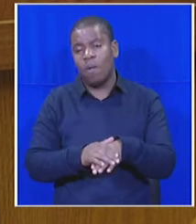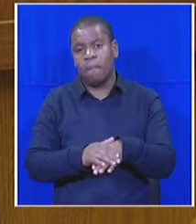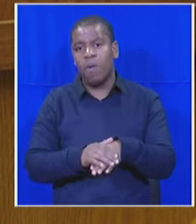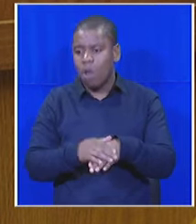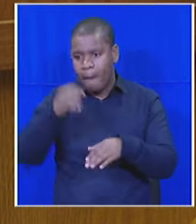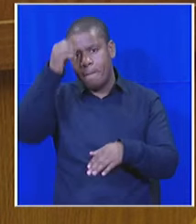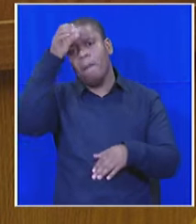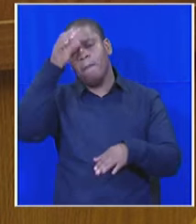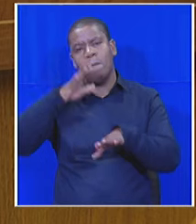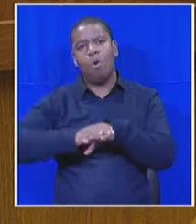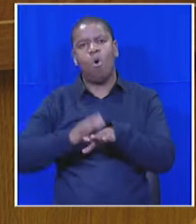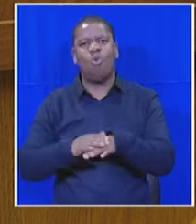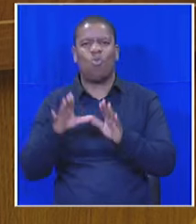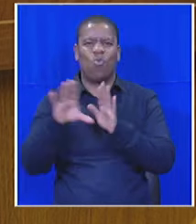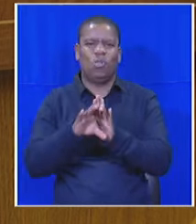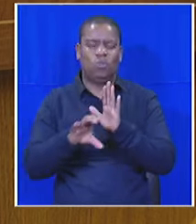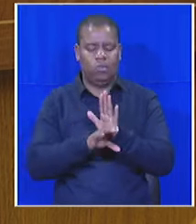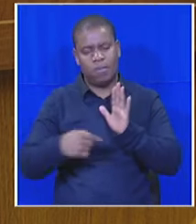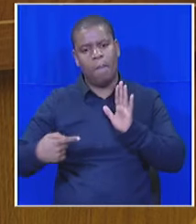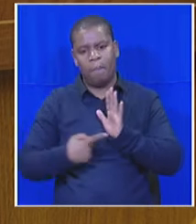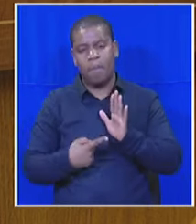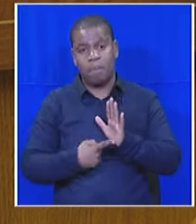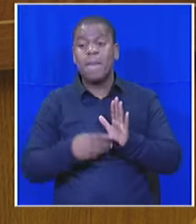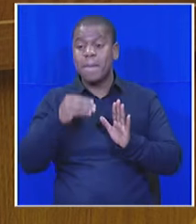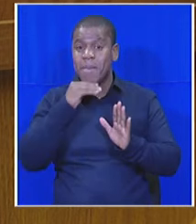anyone about what constitutes a state.